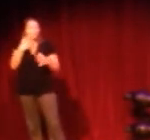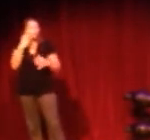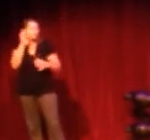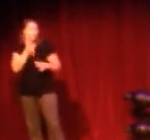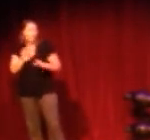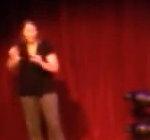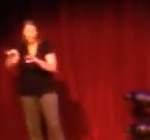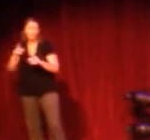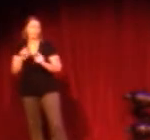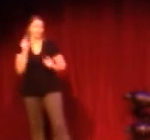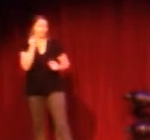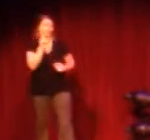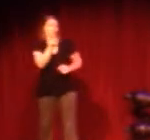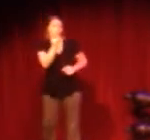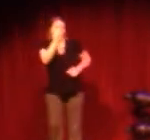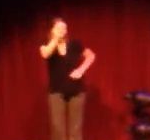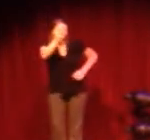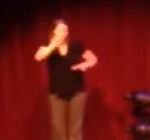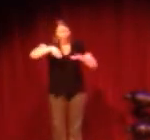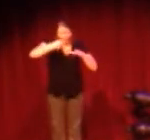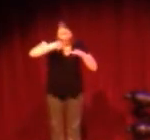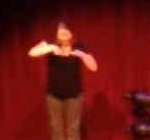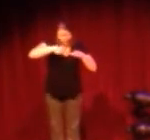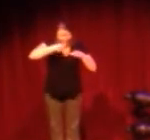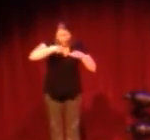I like to eat the whole thing raw.